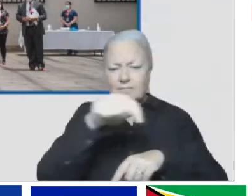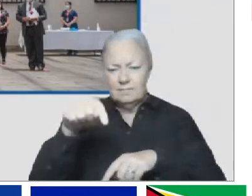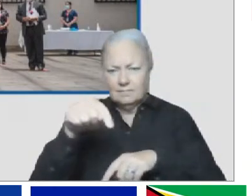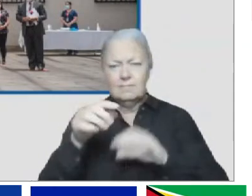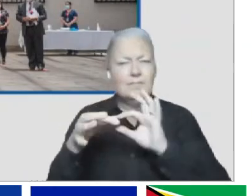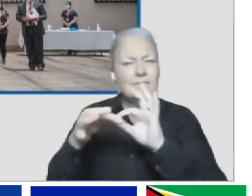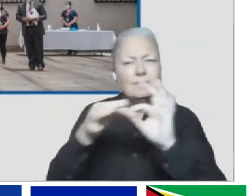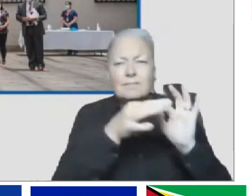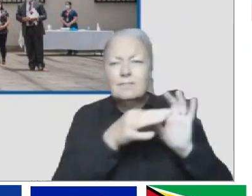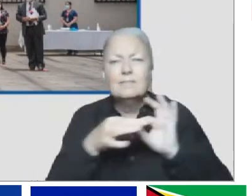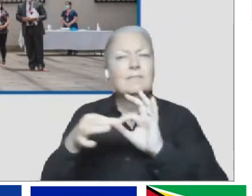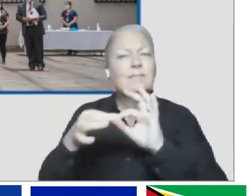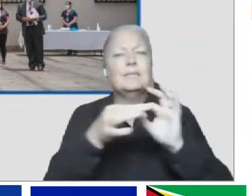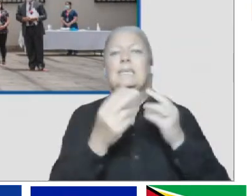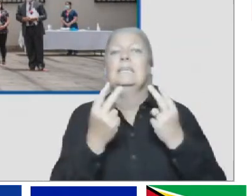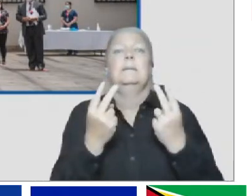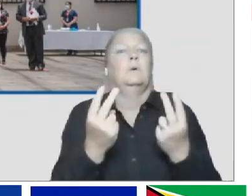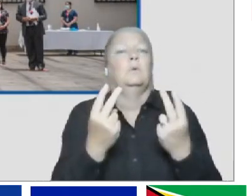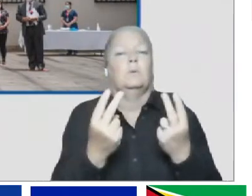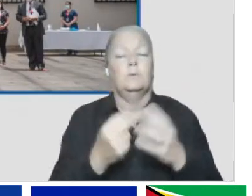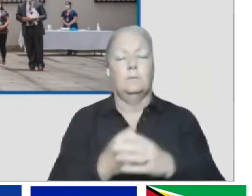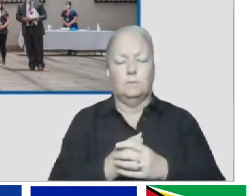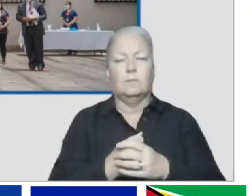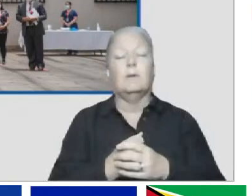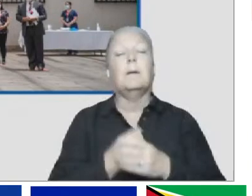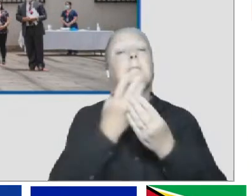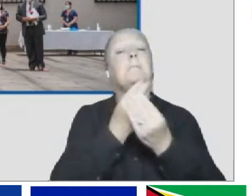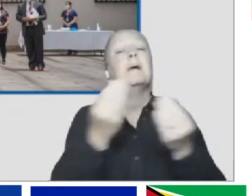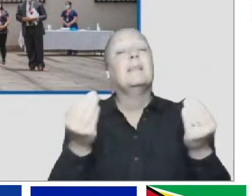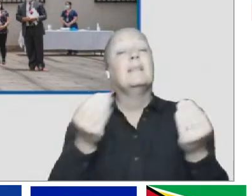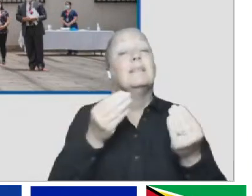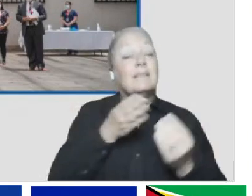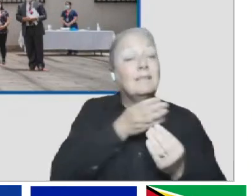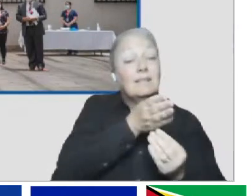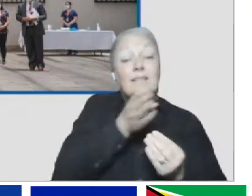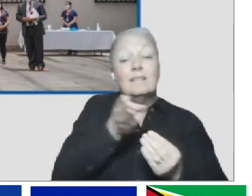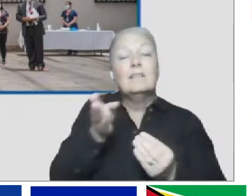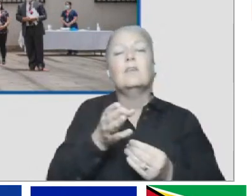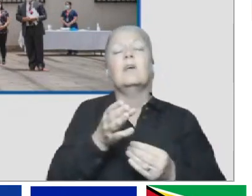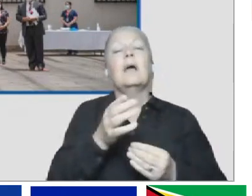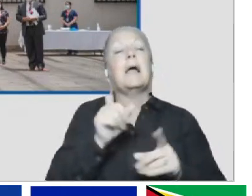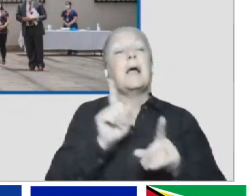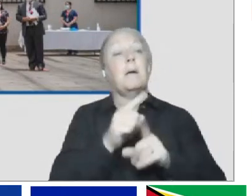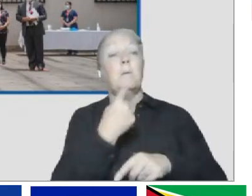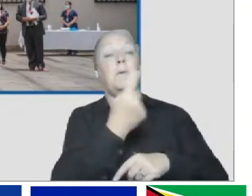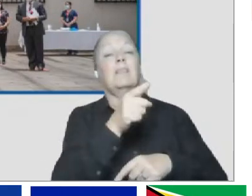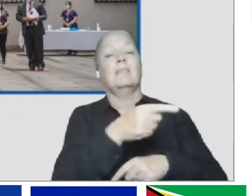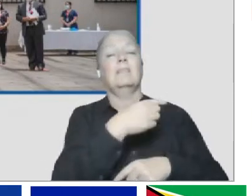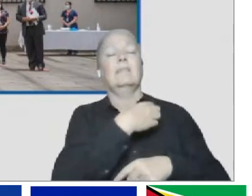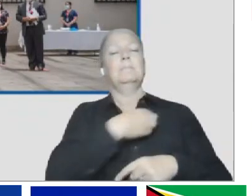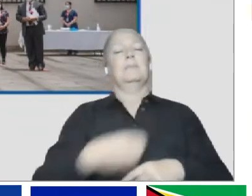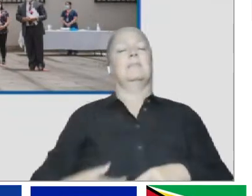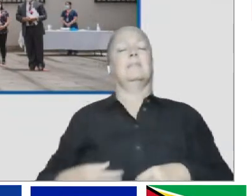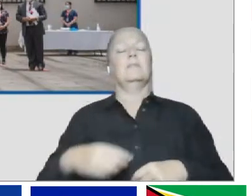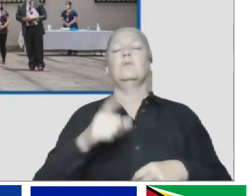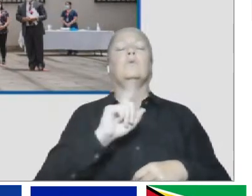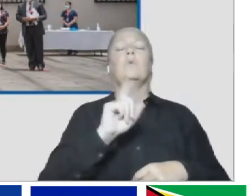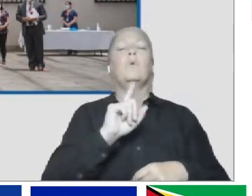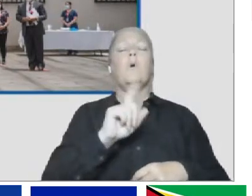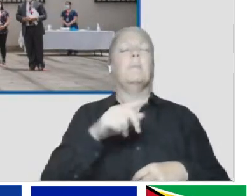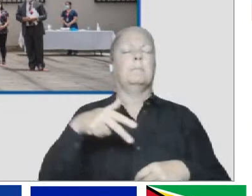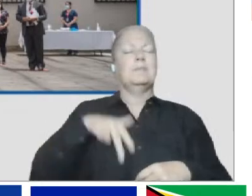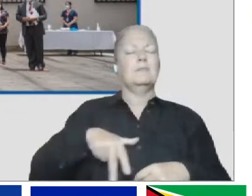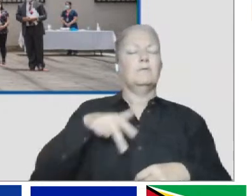a lot of sectors, not only the ministries that were focused on controlling the pandemics. We